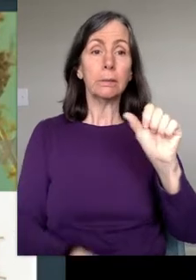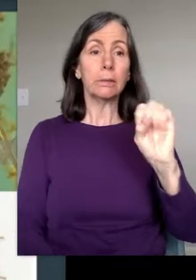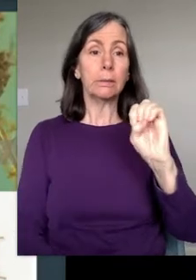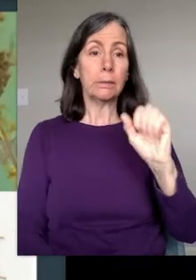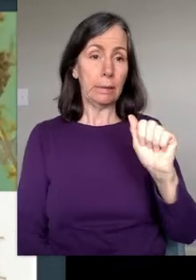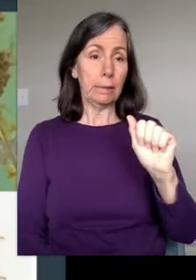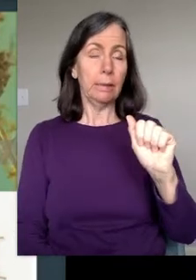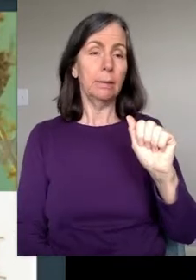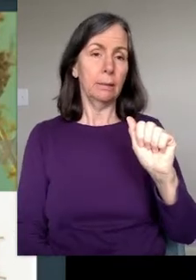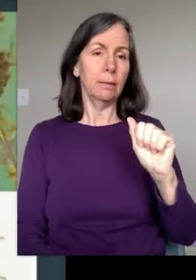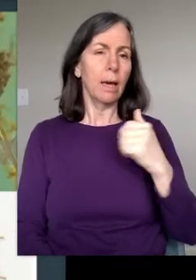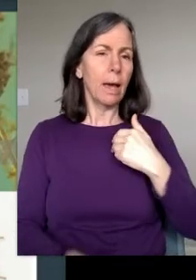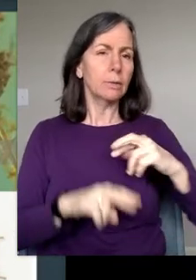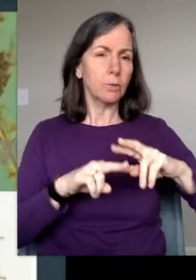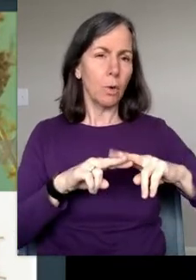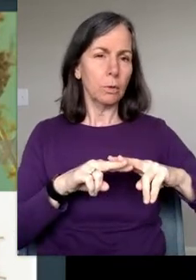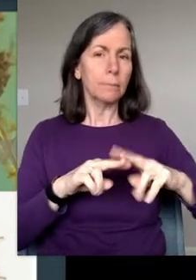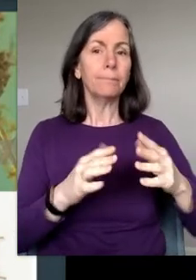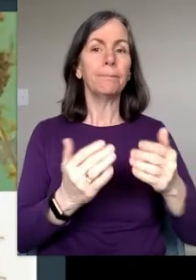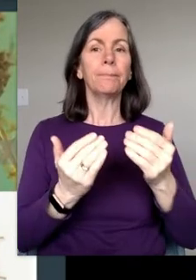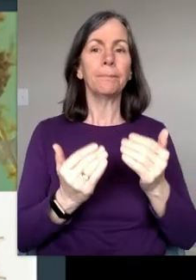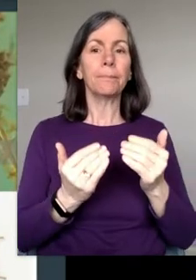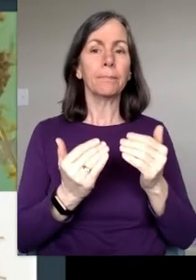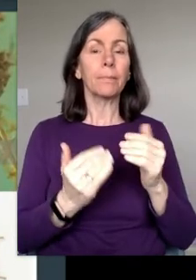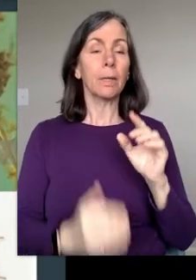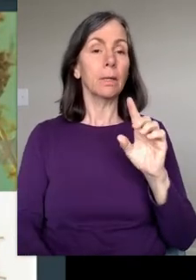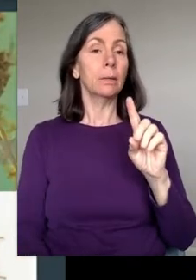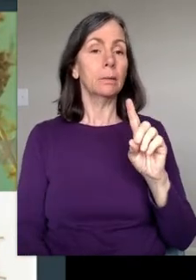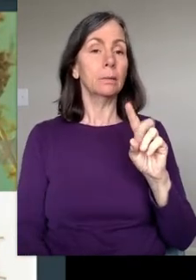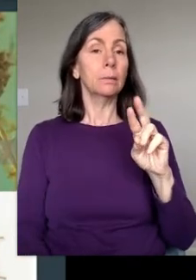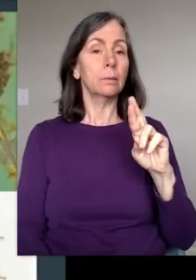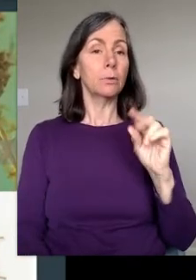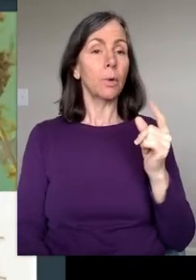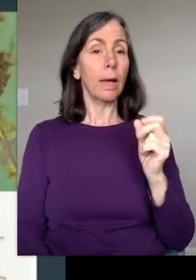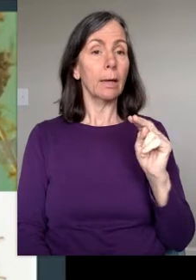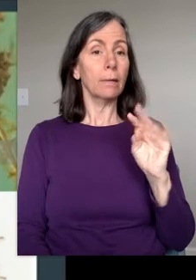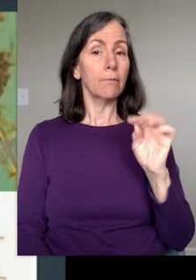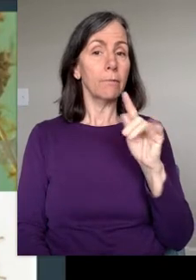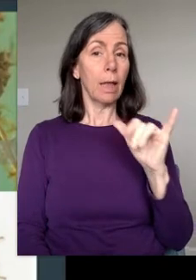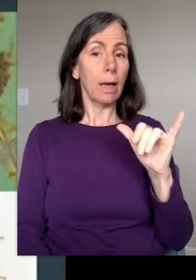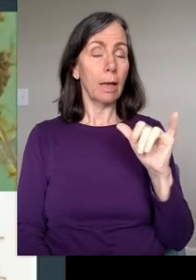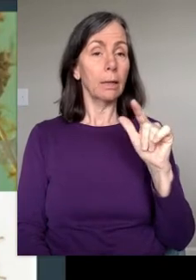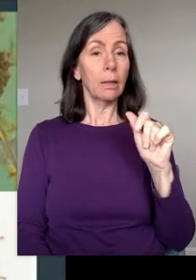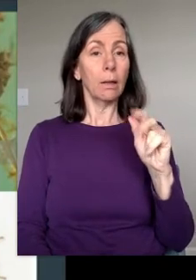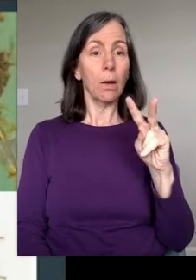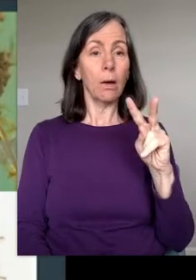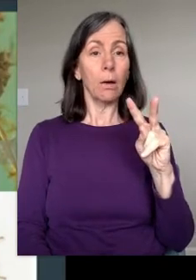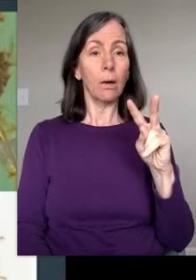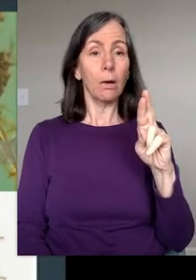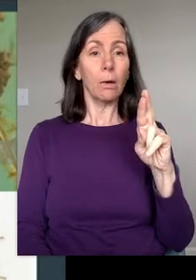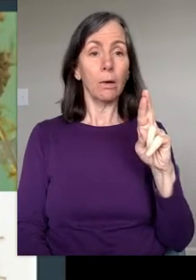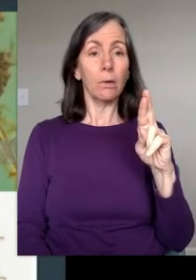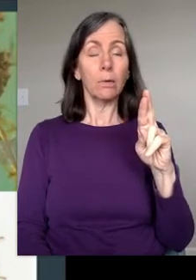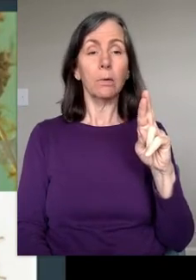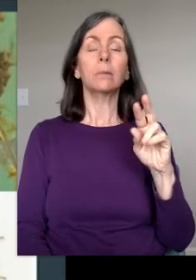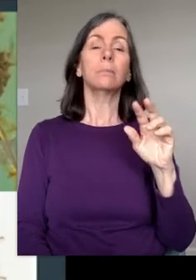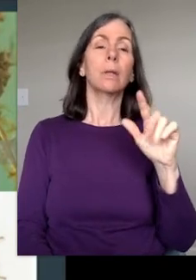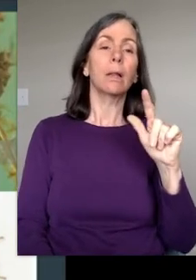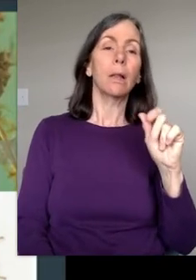it has salt in it. You'll hear about this creature when you watch the video and take the